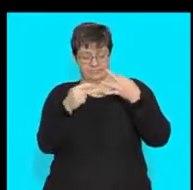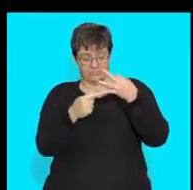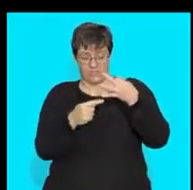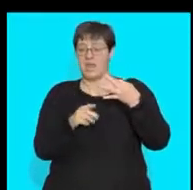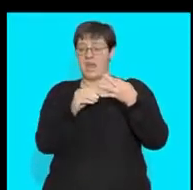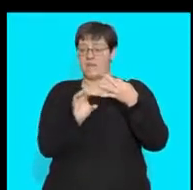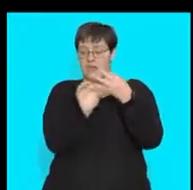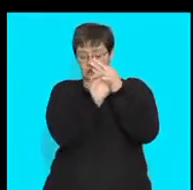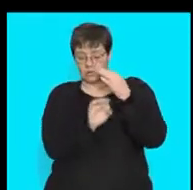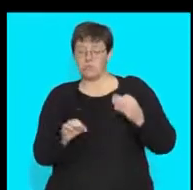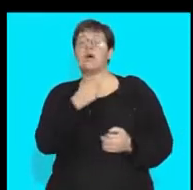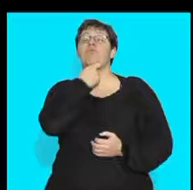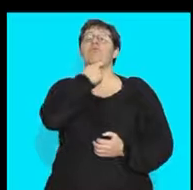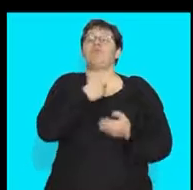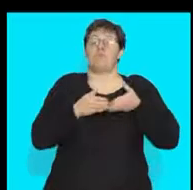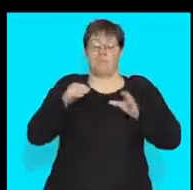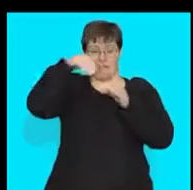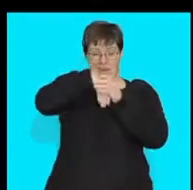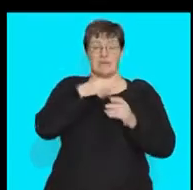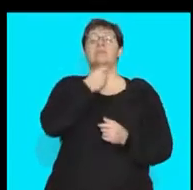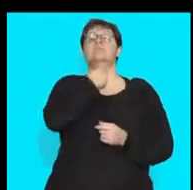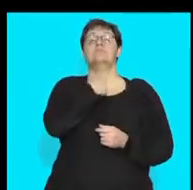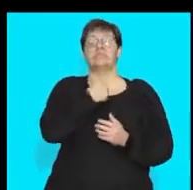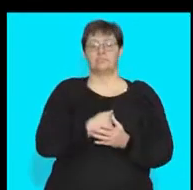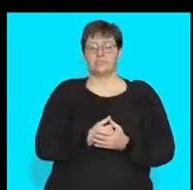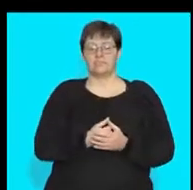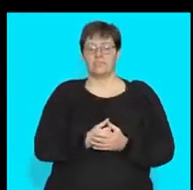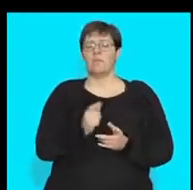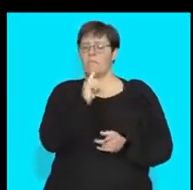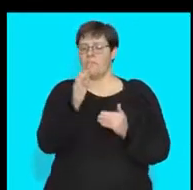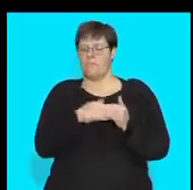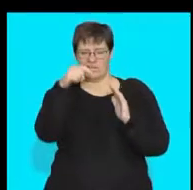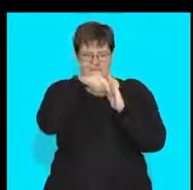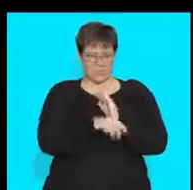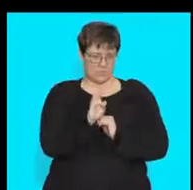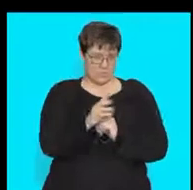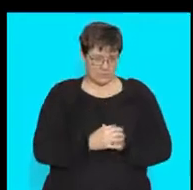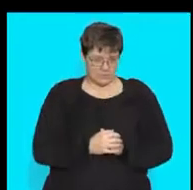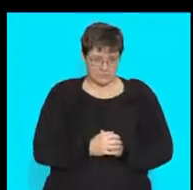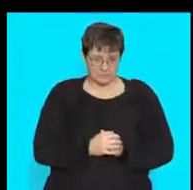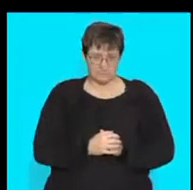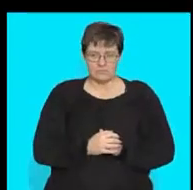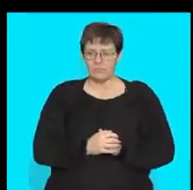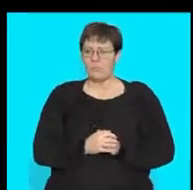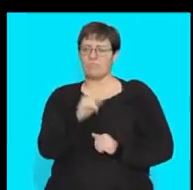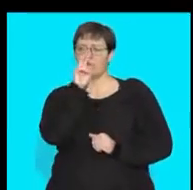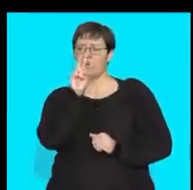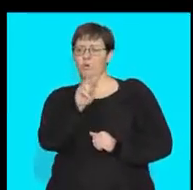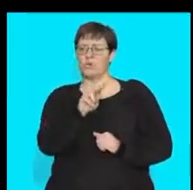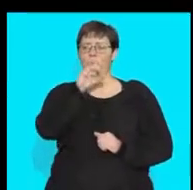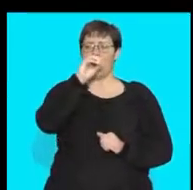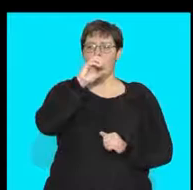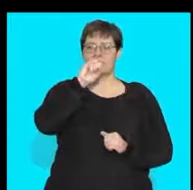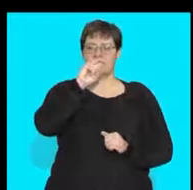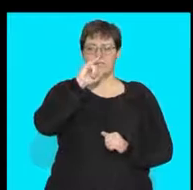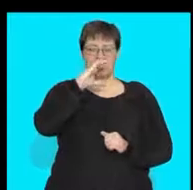that will open up into the throat. And that's, we're going to talk about in more detail about this now. So let's look at the